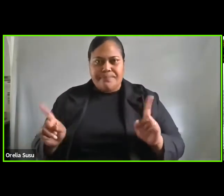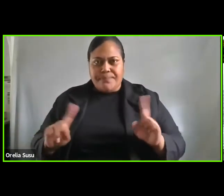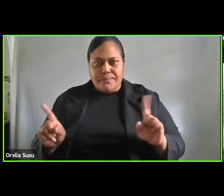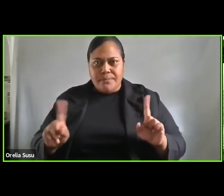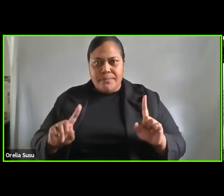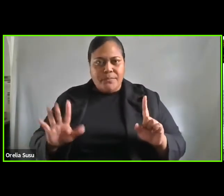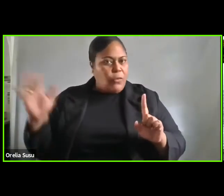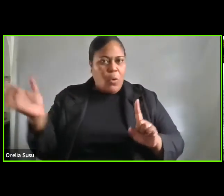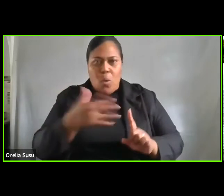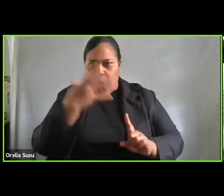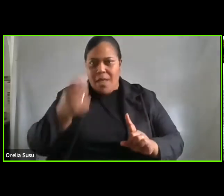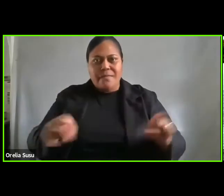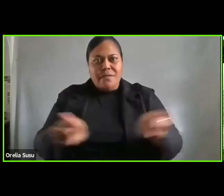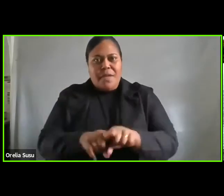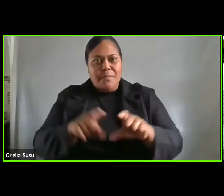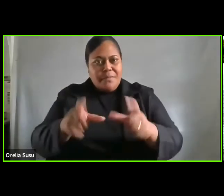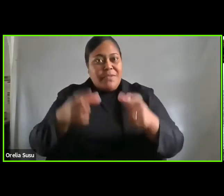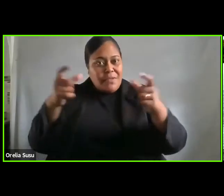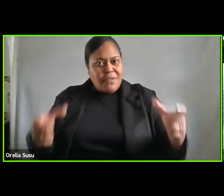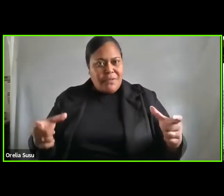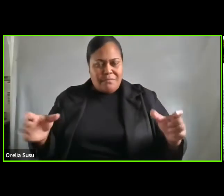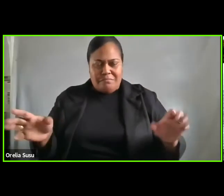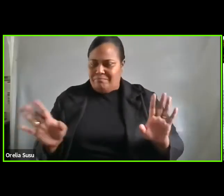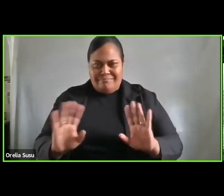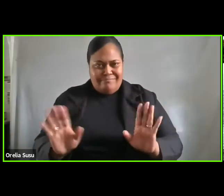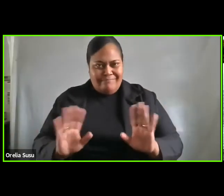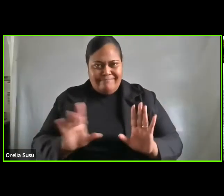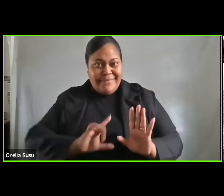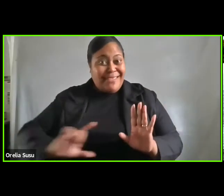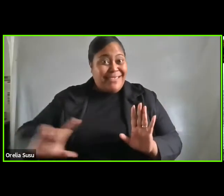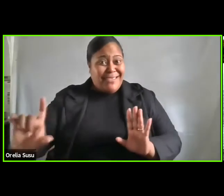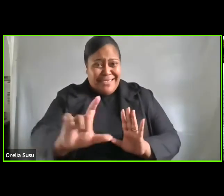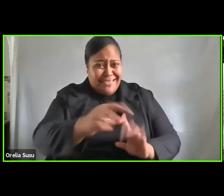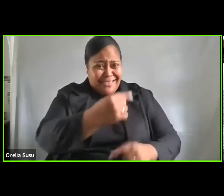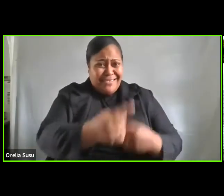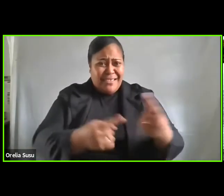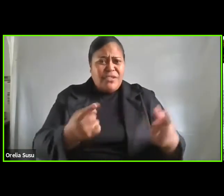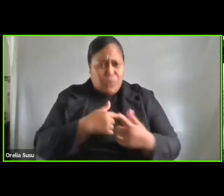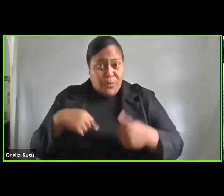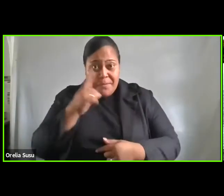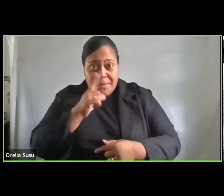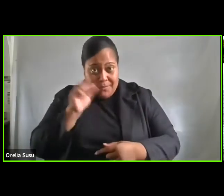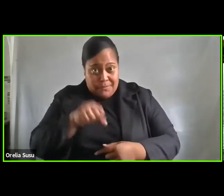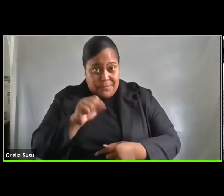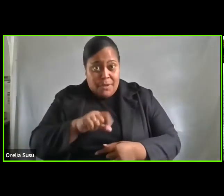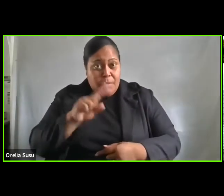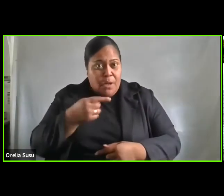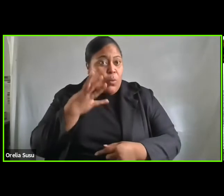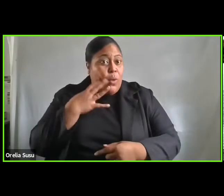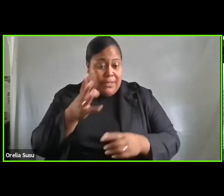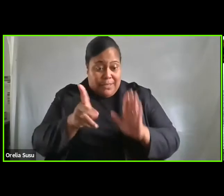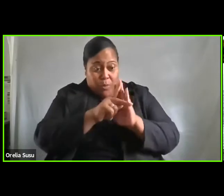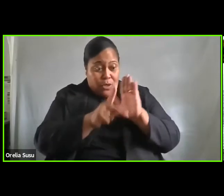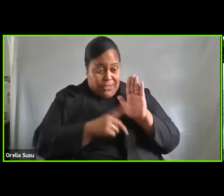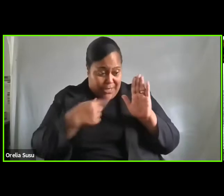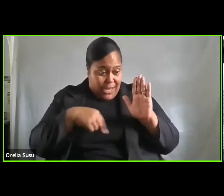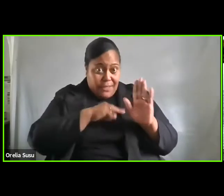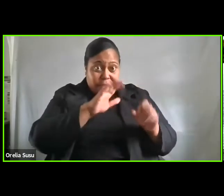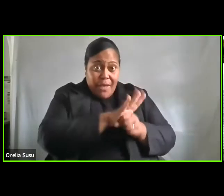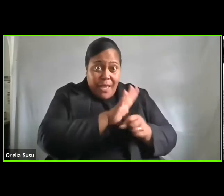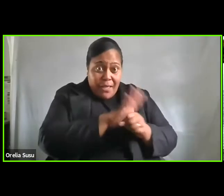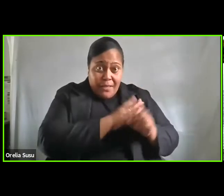the same way it's not we know this instinctually as people but when we start to design policy we suddenly forget